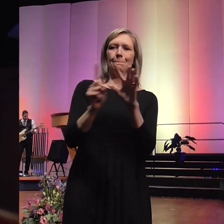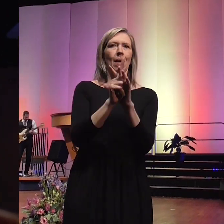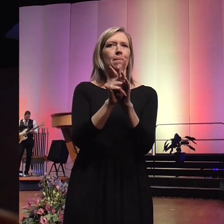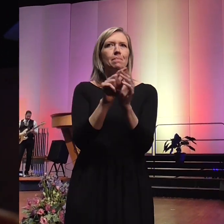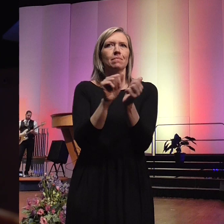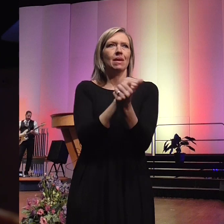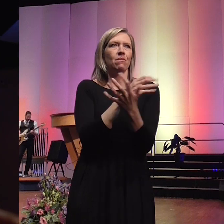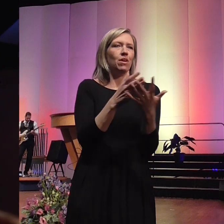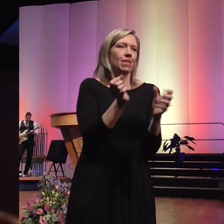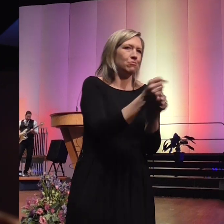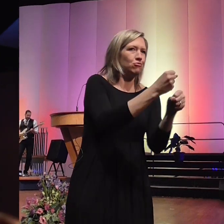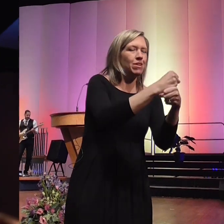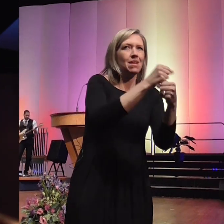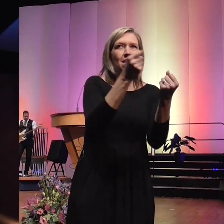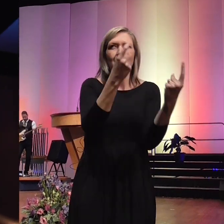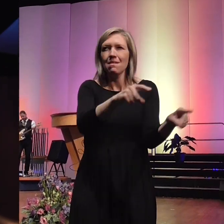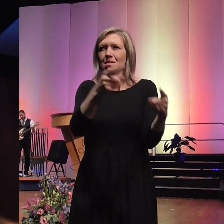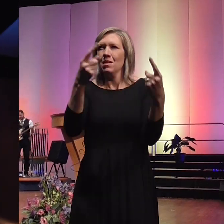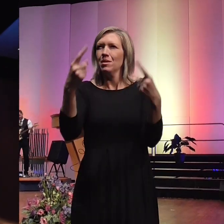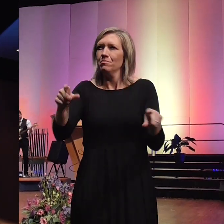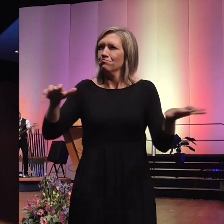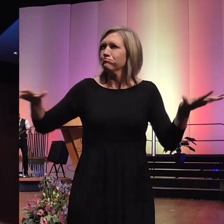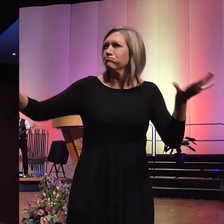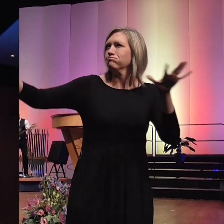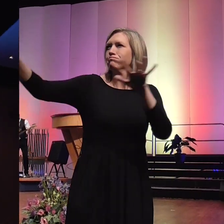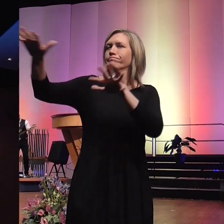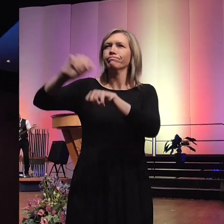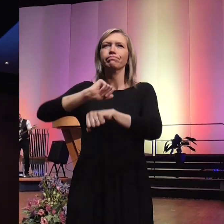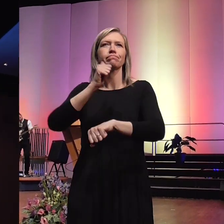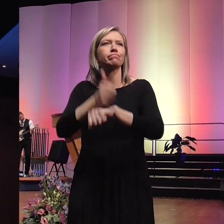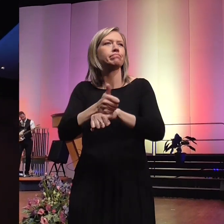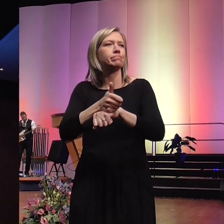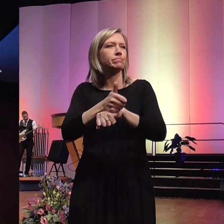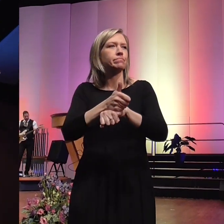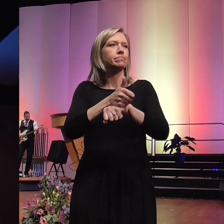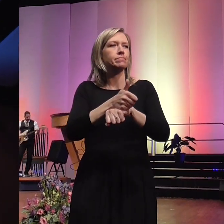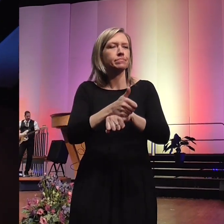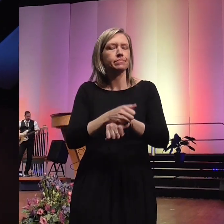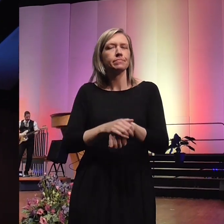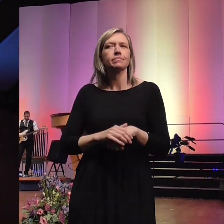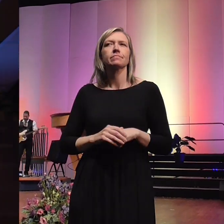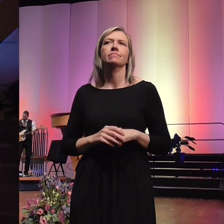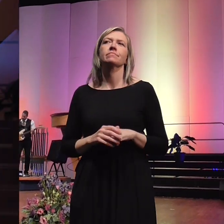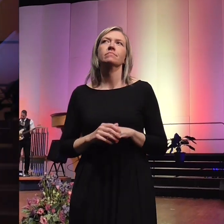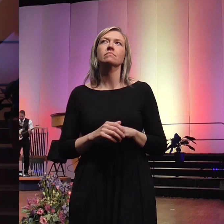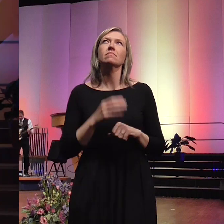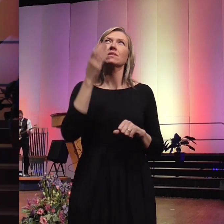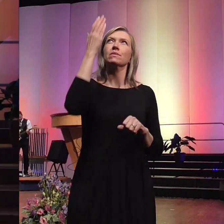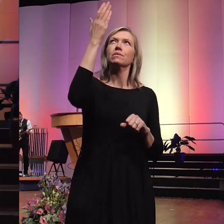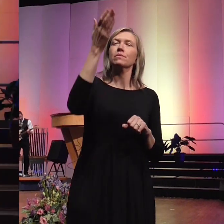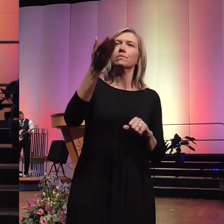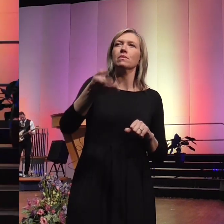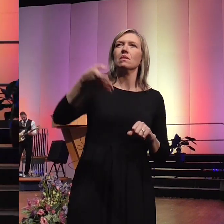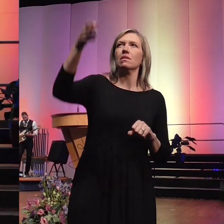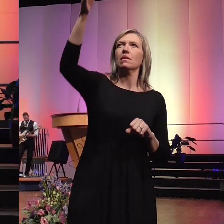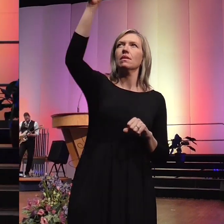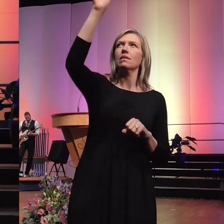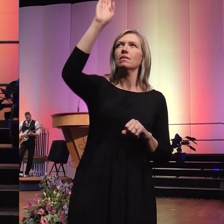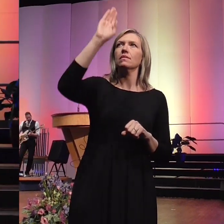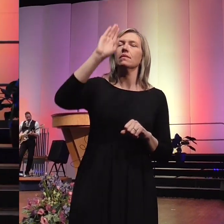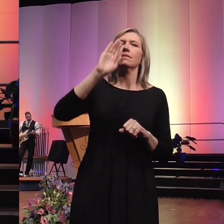it all came into being. You